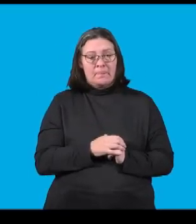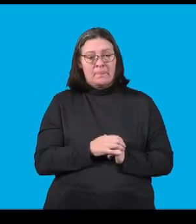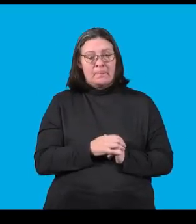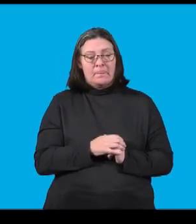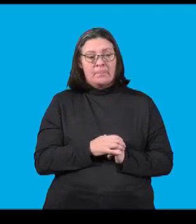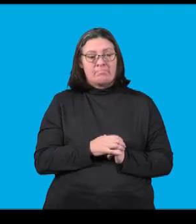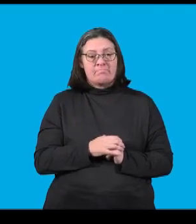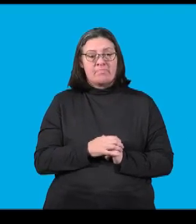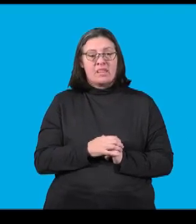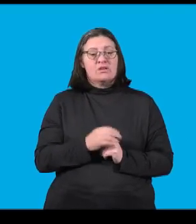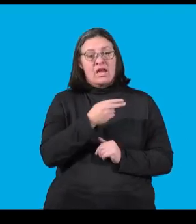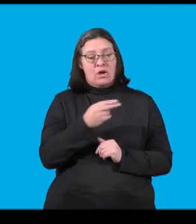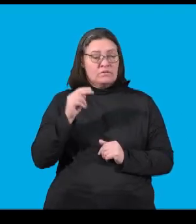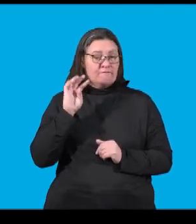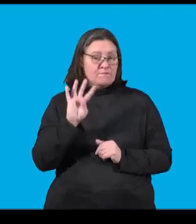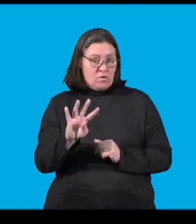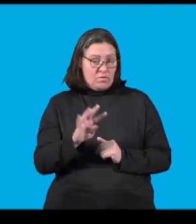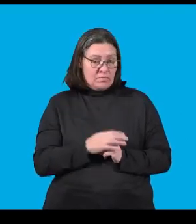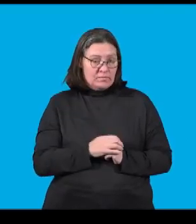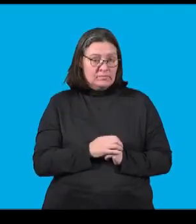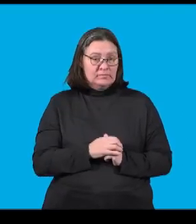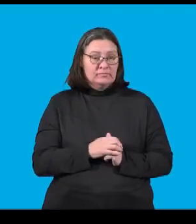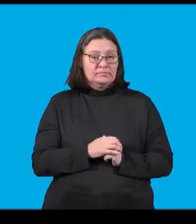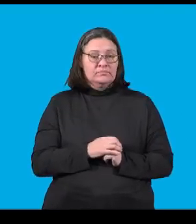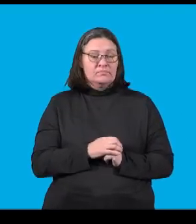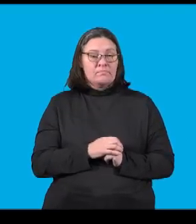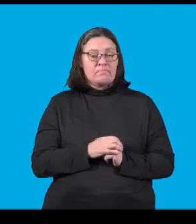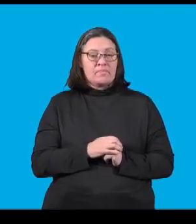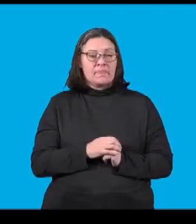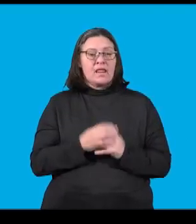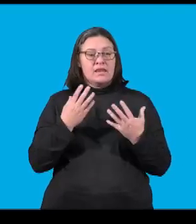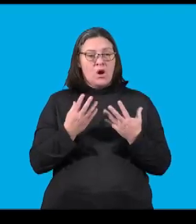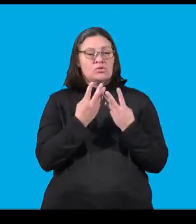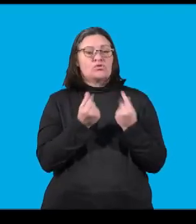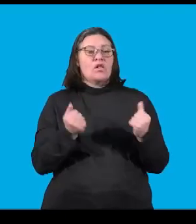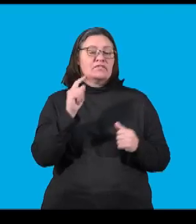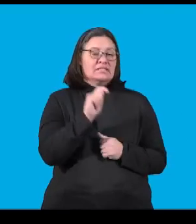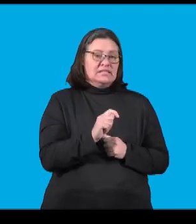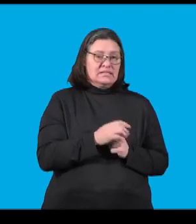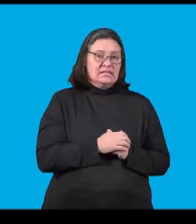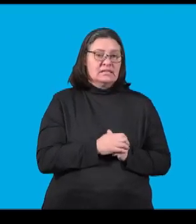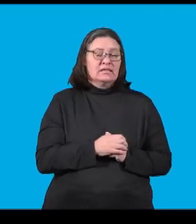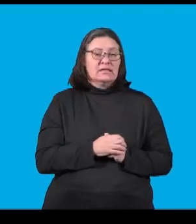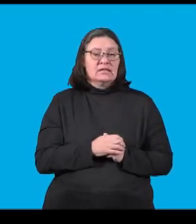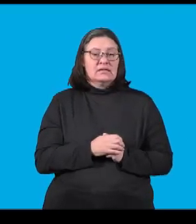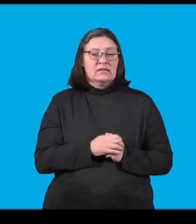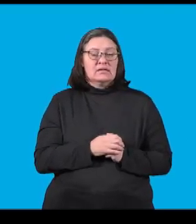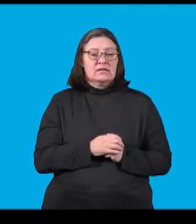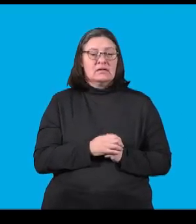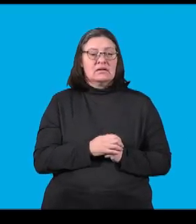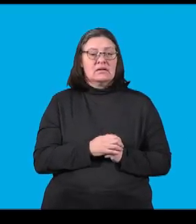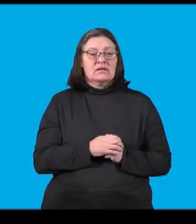So we equate that to 4. Okay. And we're going to solve for t, t